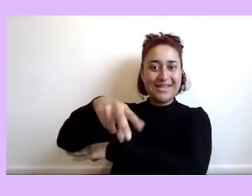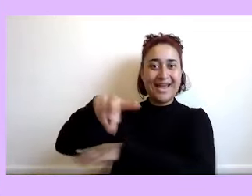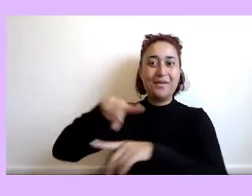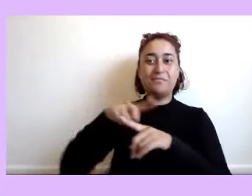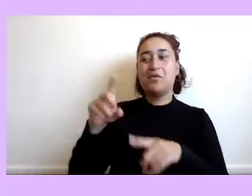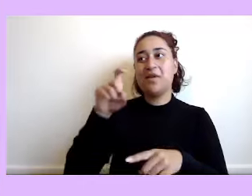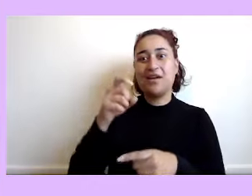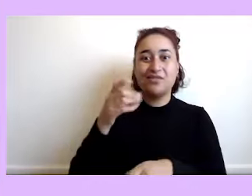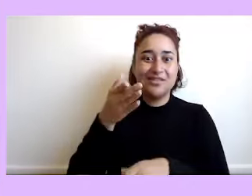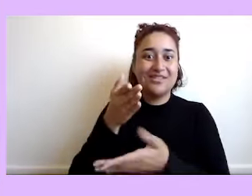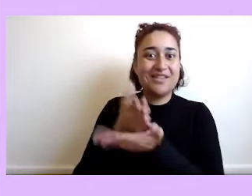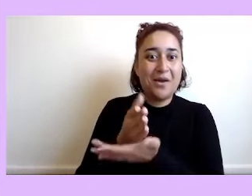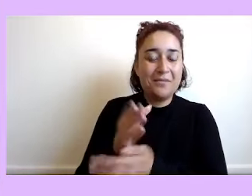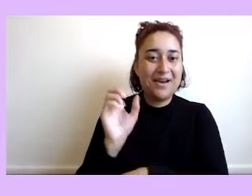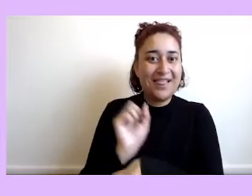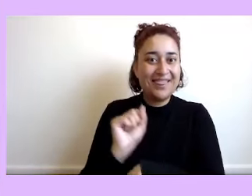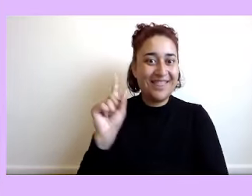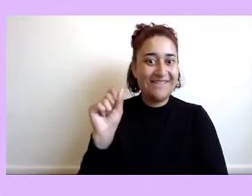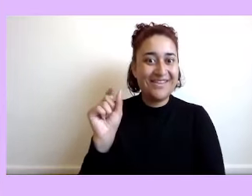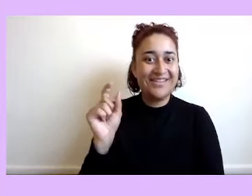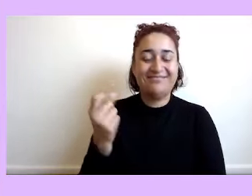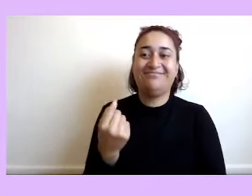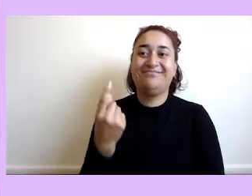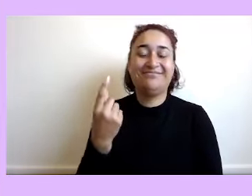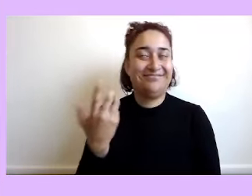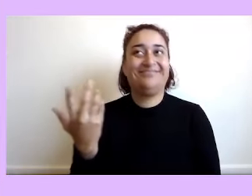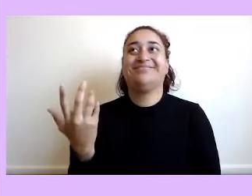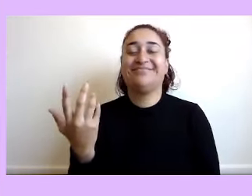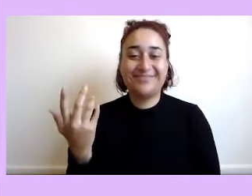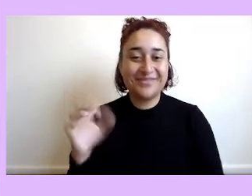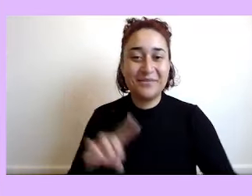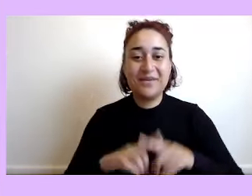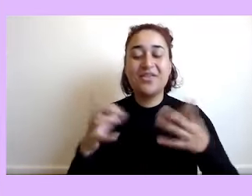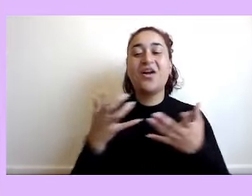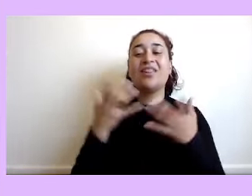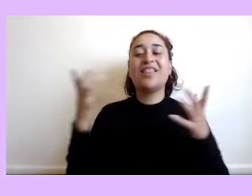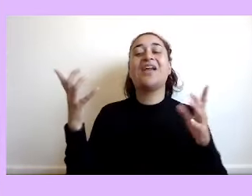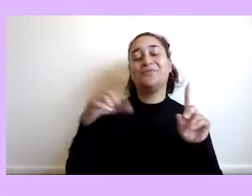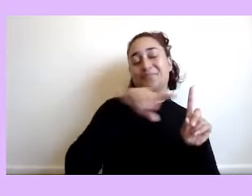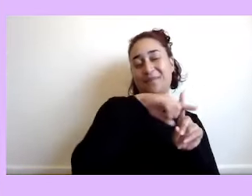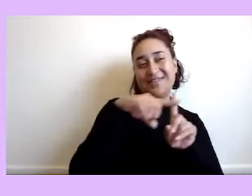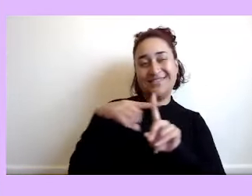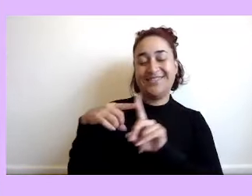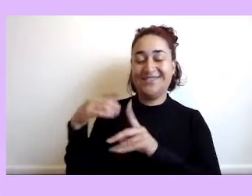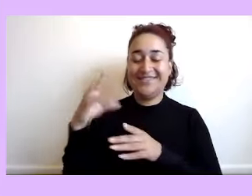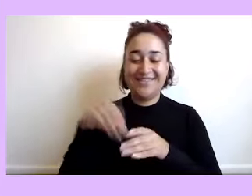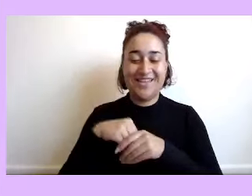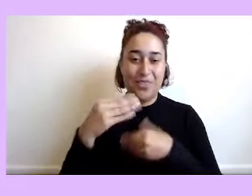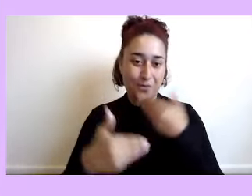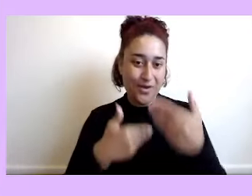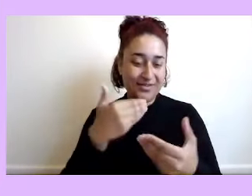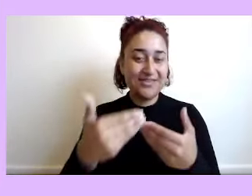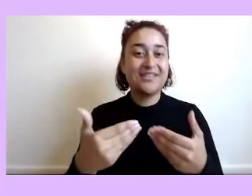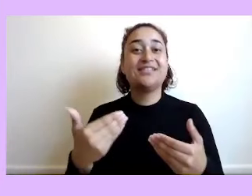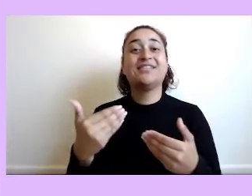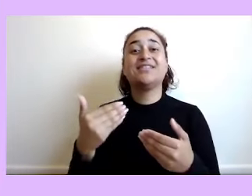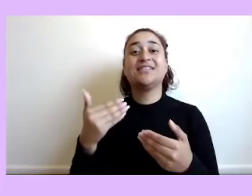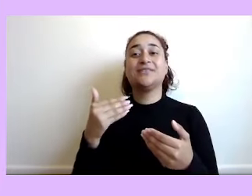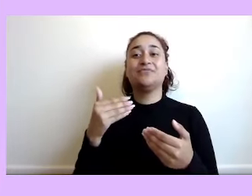but we're getting there, right? but there are a lot of bright spots in the process, and I have to just say, to the element of the